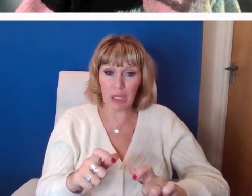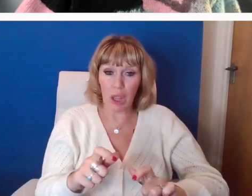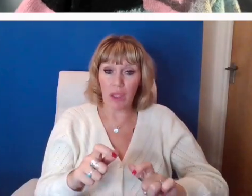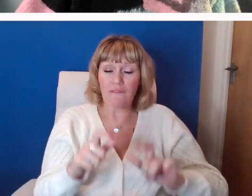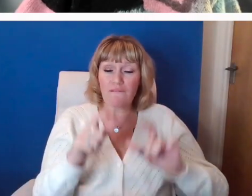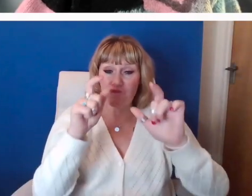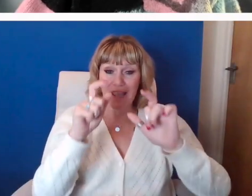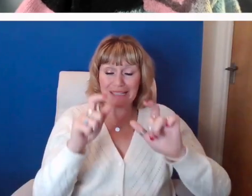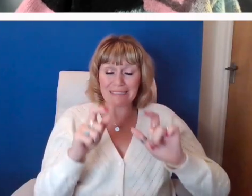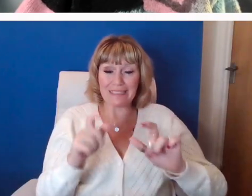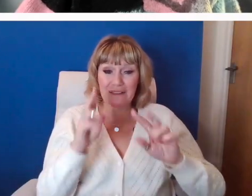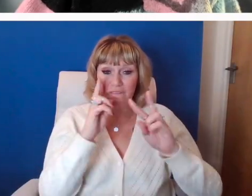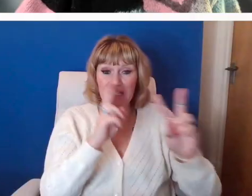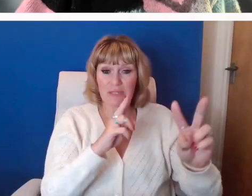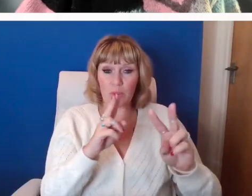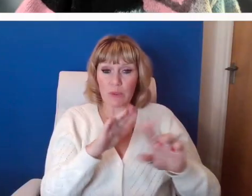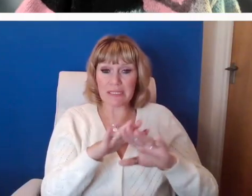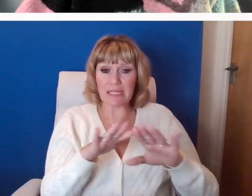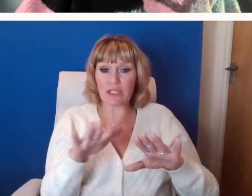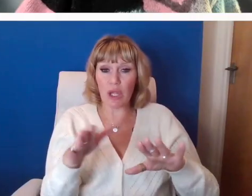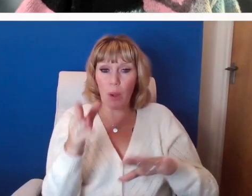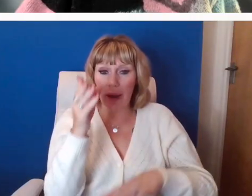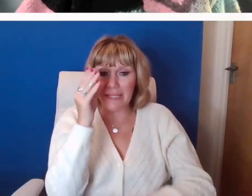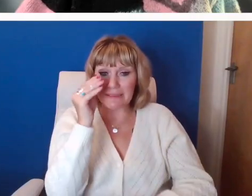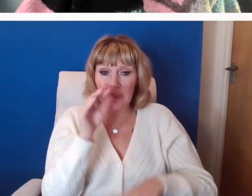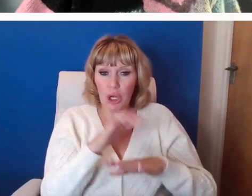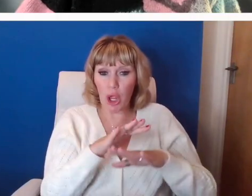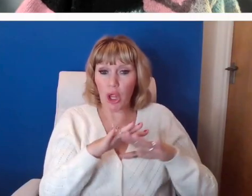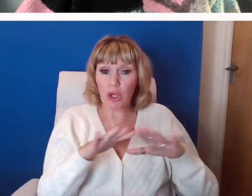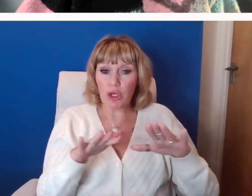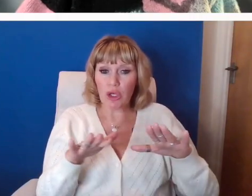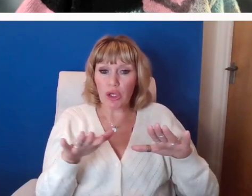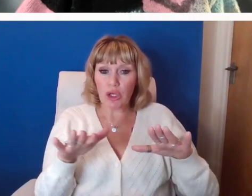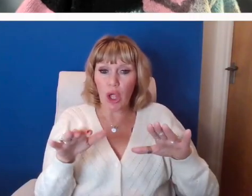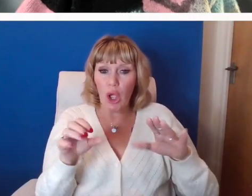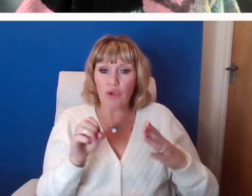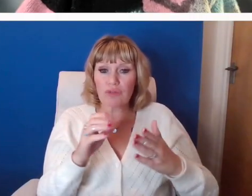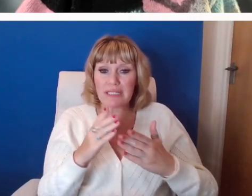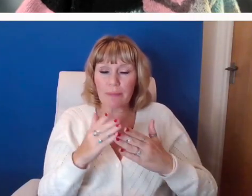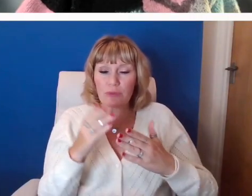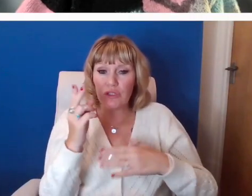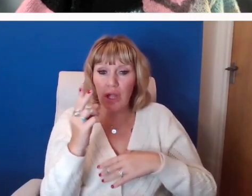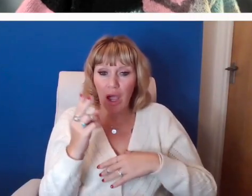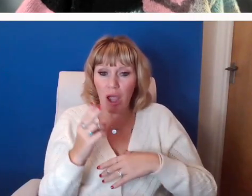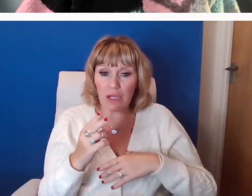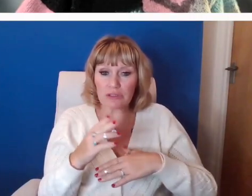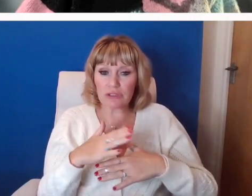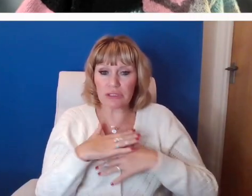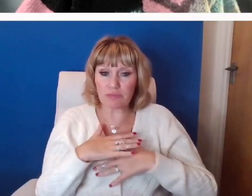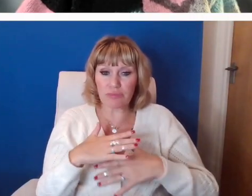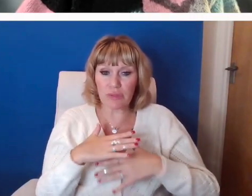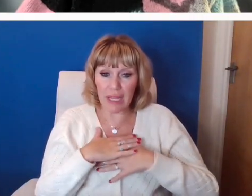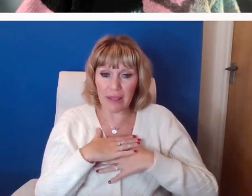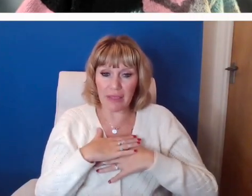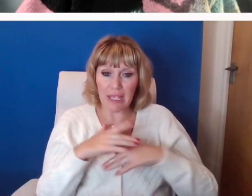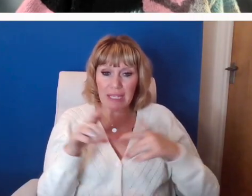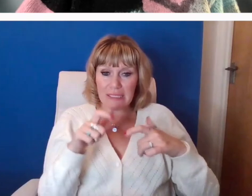visible. No lesson, no redemption arc, just breathe. Still